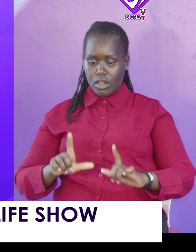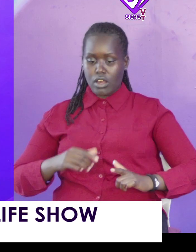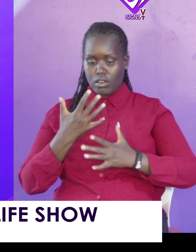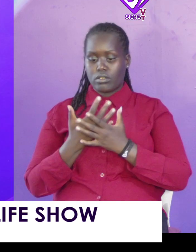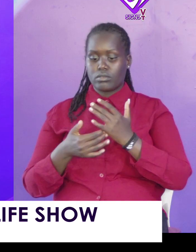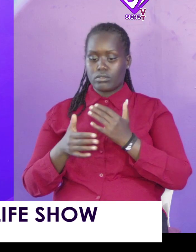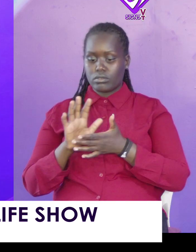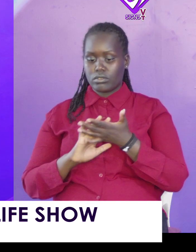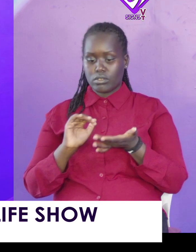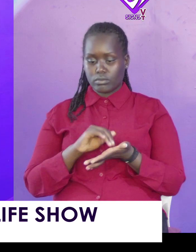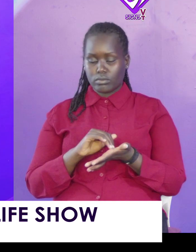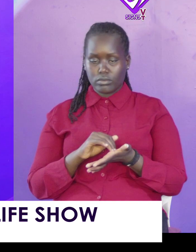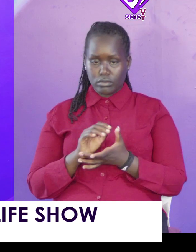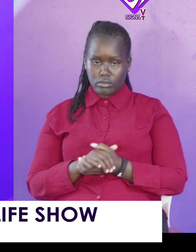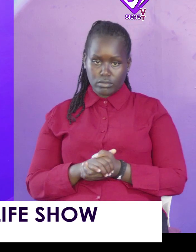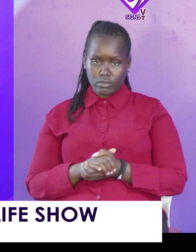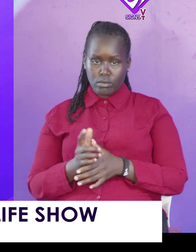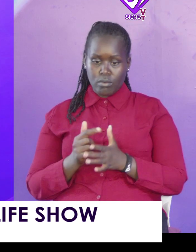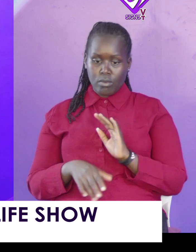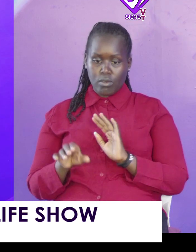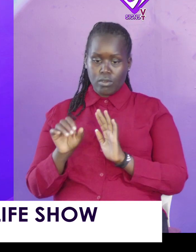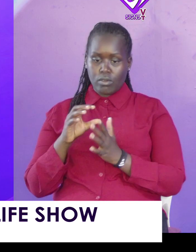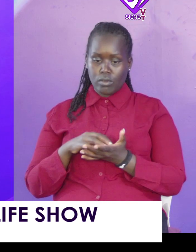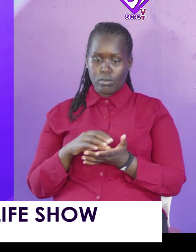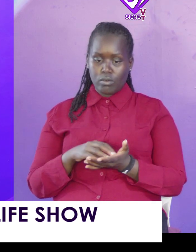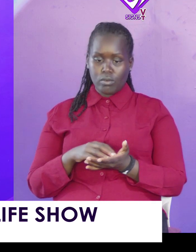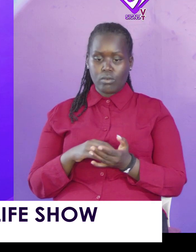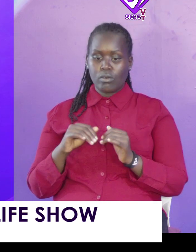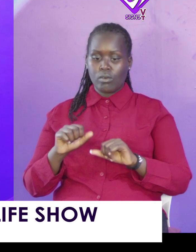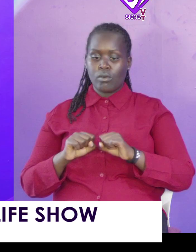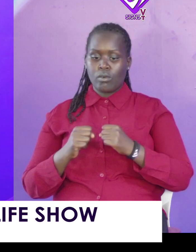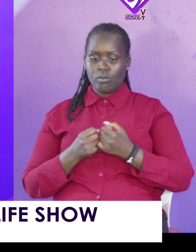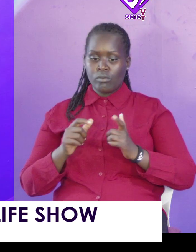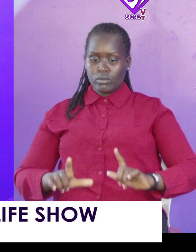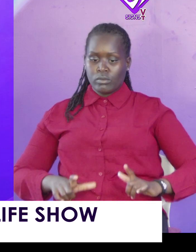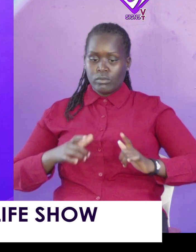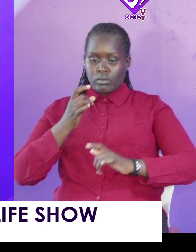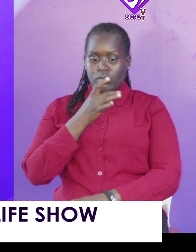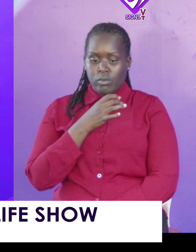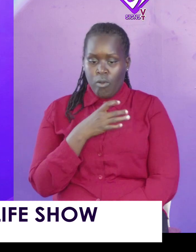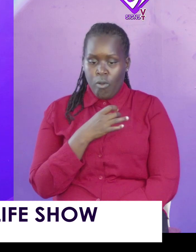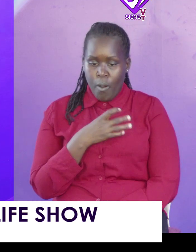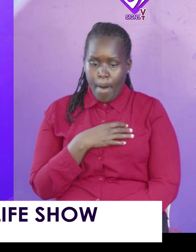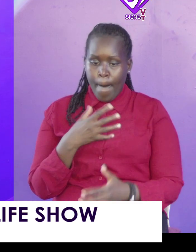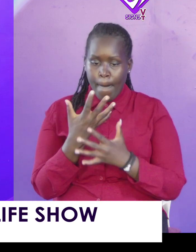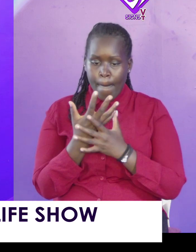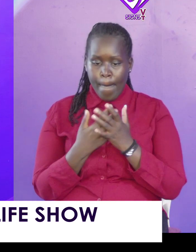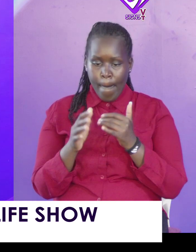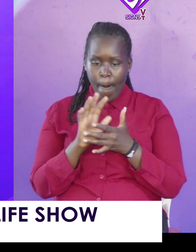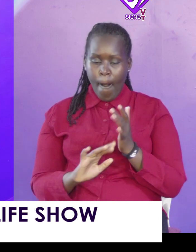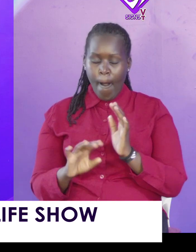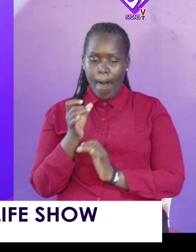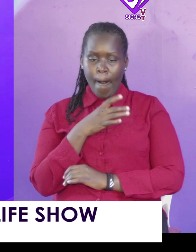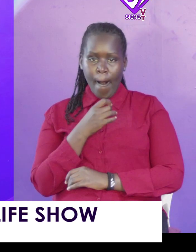again. Come on. What is the state of your social life? Are you so afraid to network? Are you so afraid